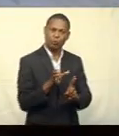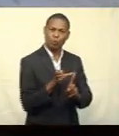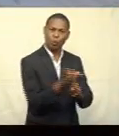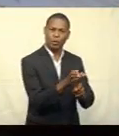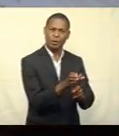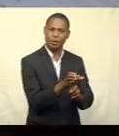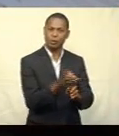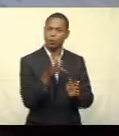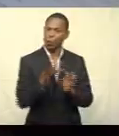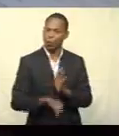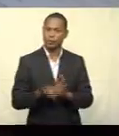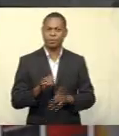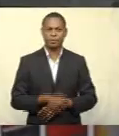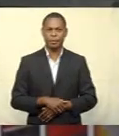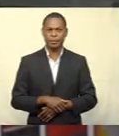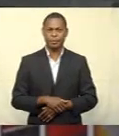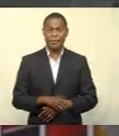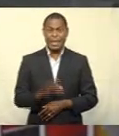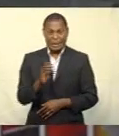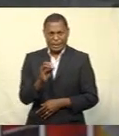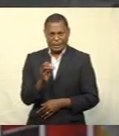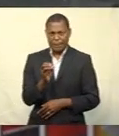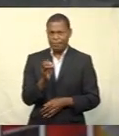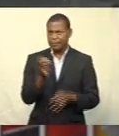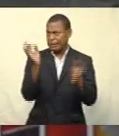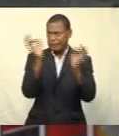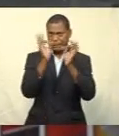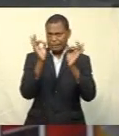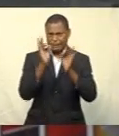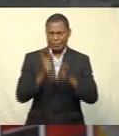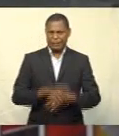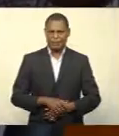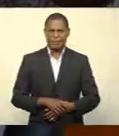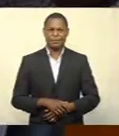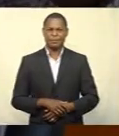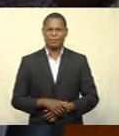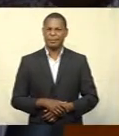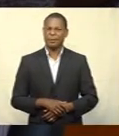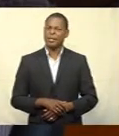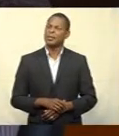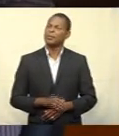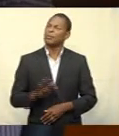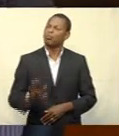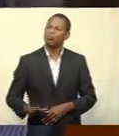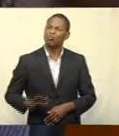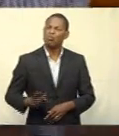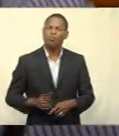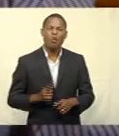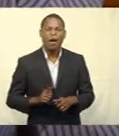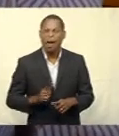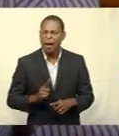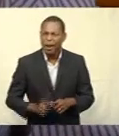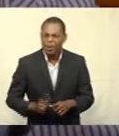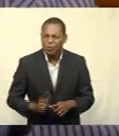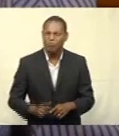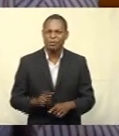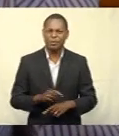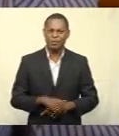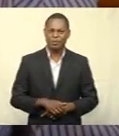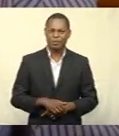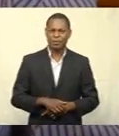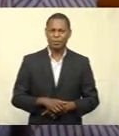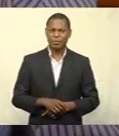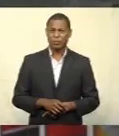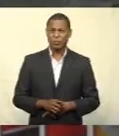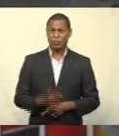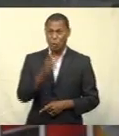minister claims saying they don't know is a lame excuse. I mean, that's a poor excuse, yeah? That's a poor excuse. I mean, for nearly 1 year